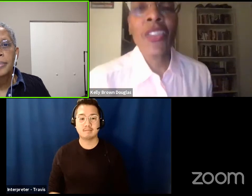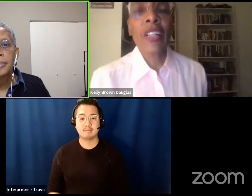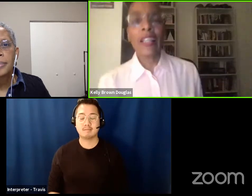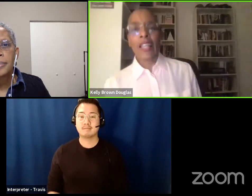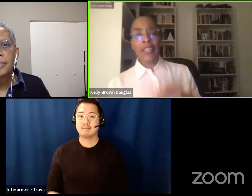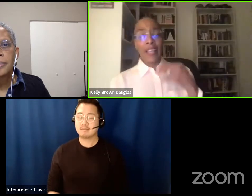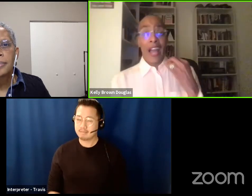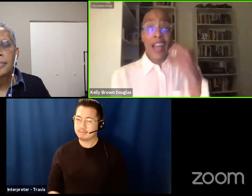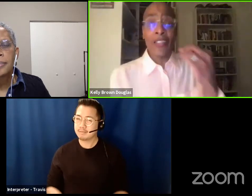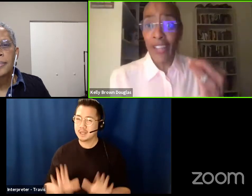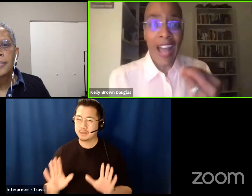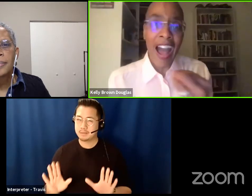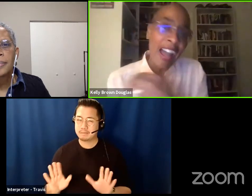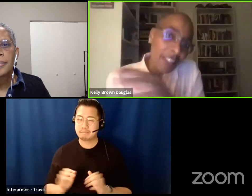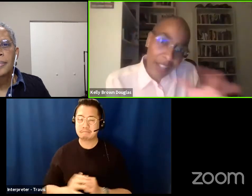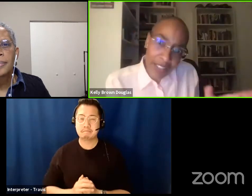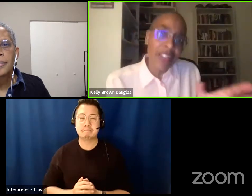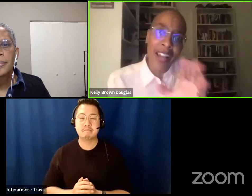Look,